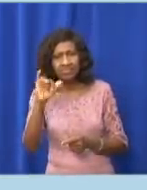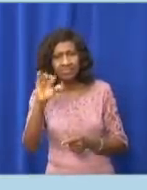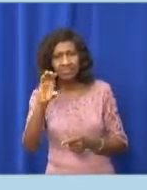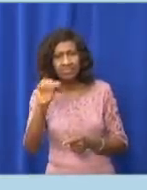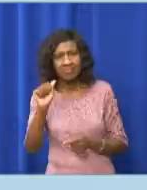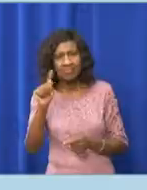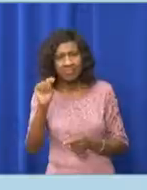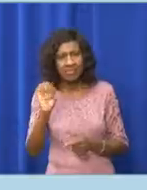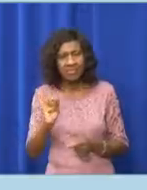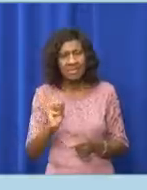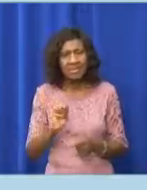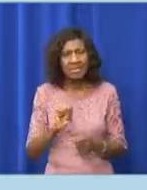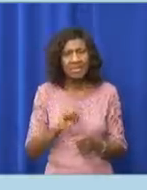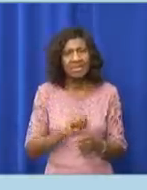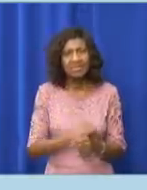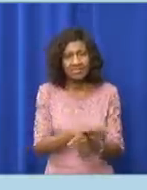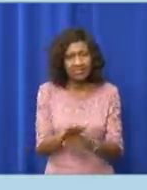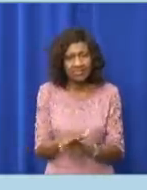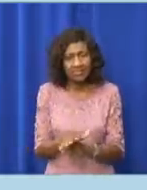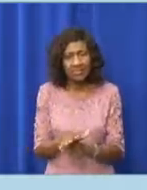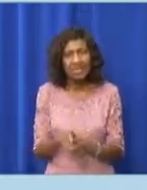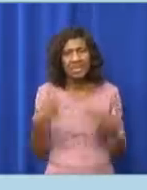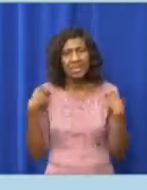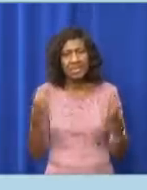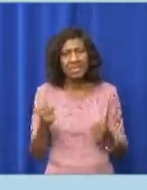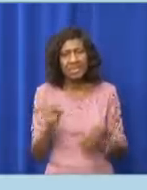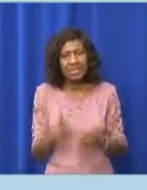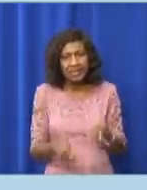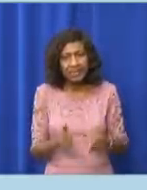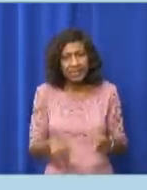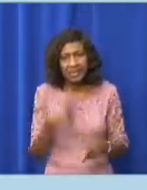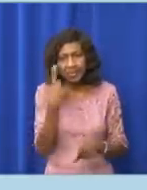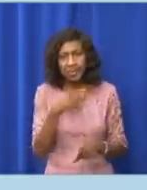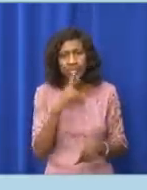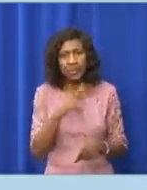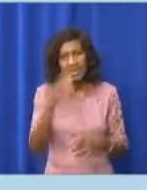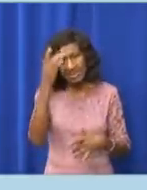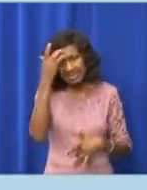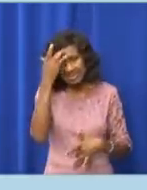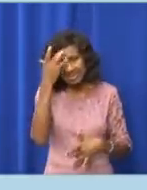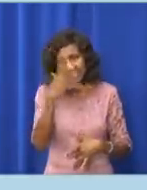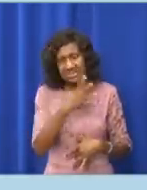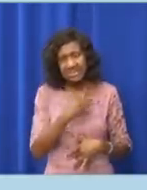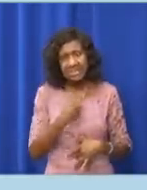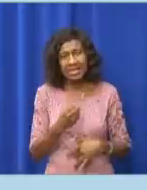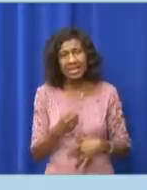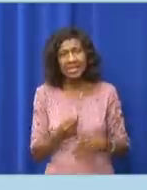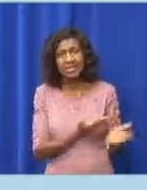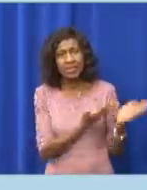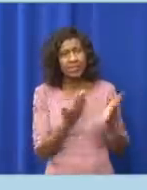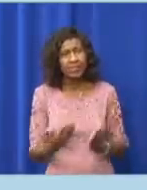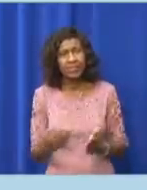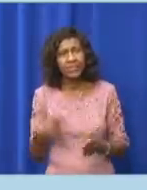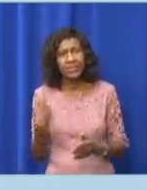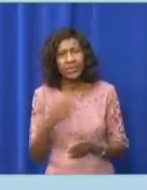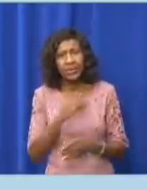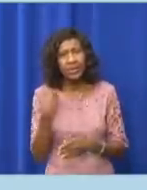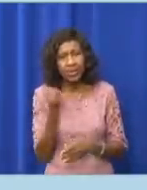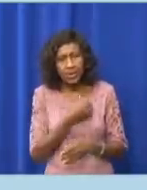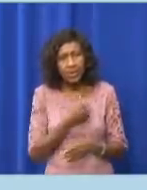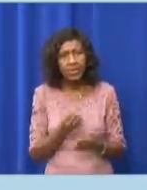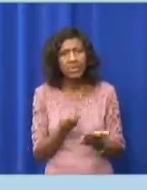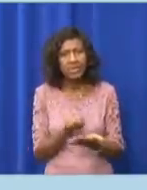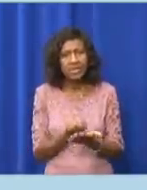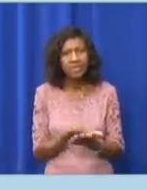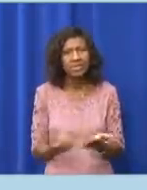COVID-19. We ask you to heal those who are sick, and we ask you to revive our economy. We ask all of these